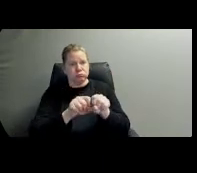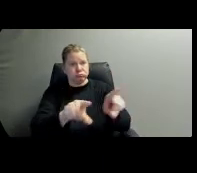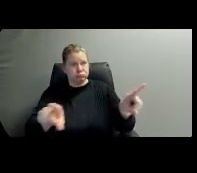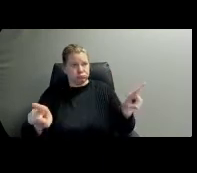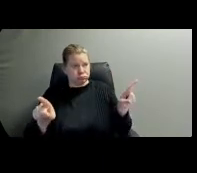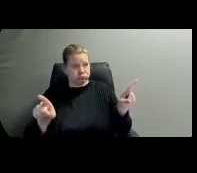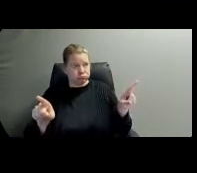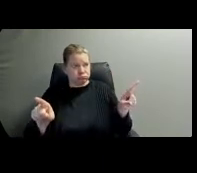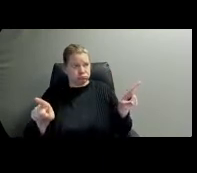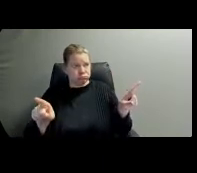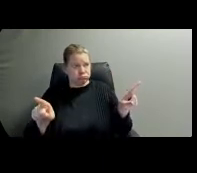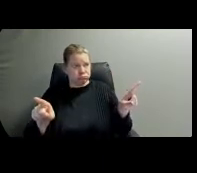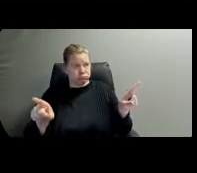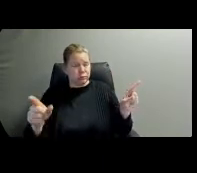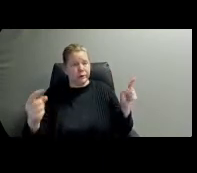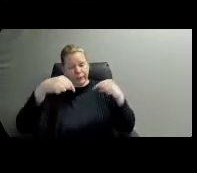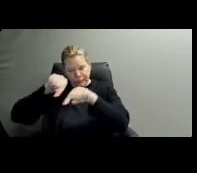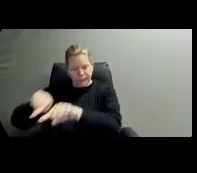back to the customer devices.